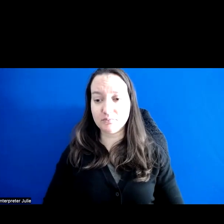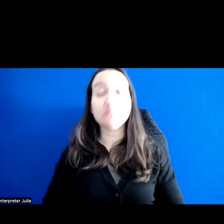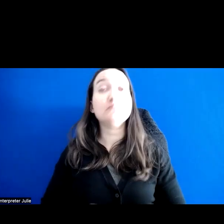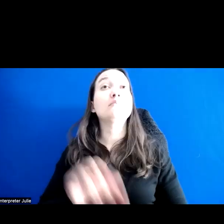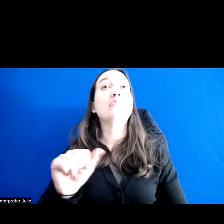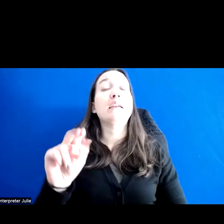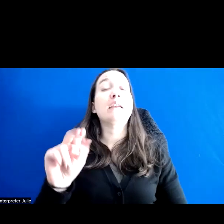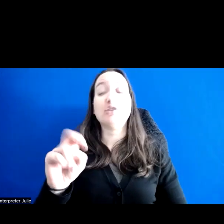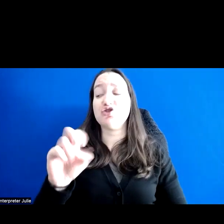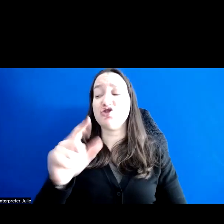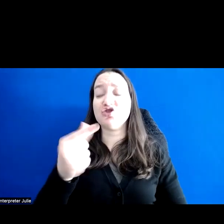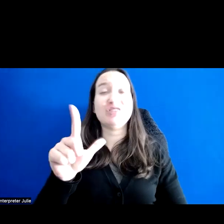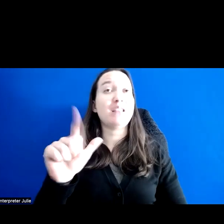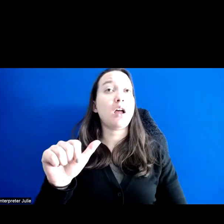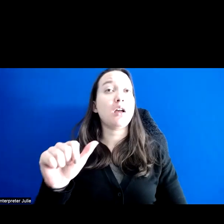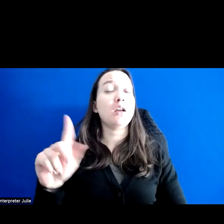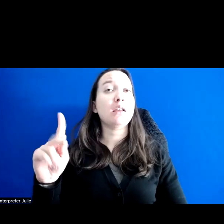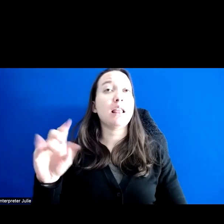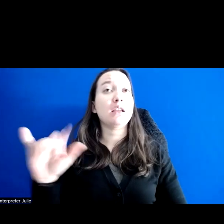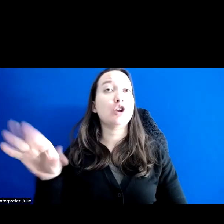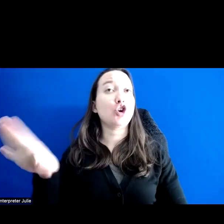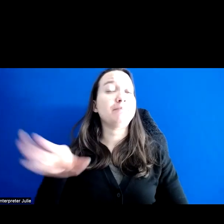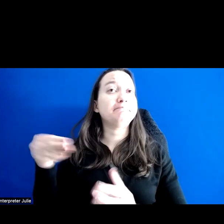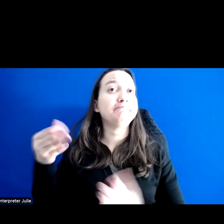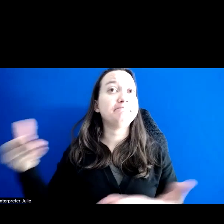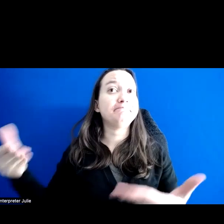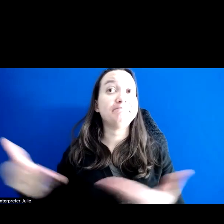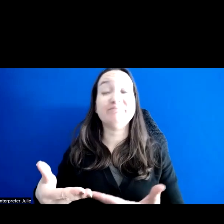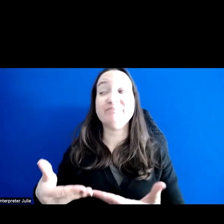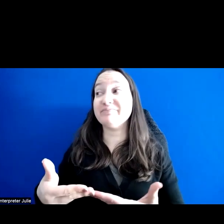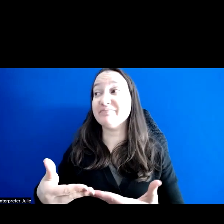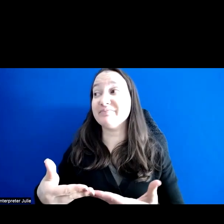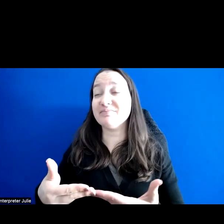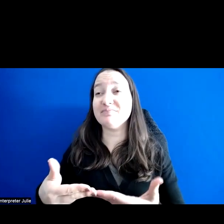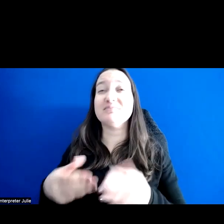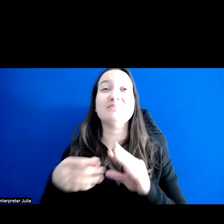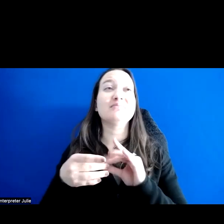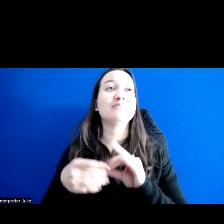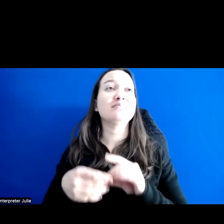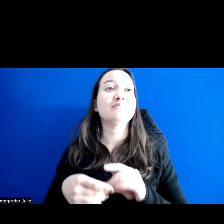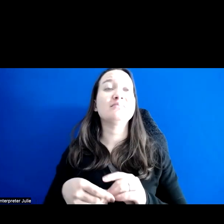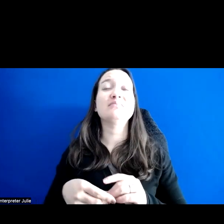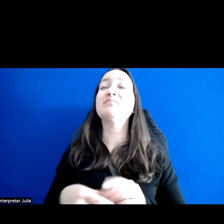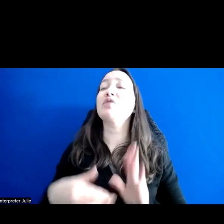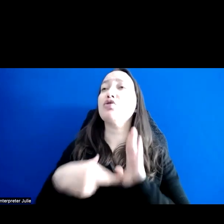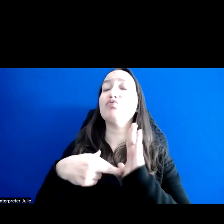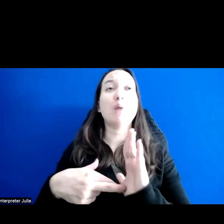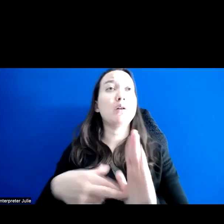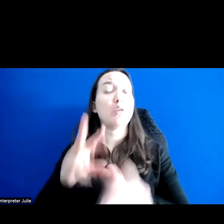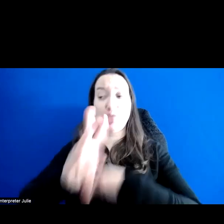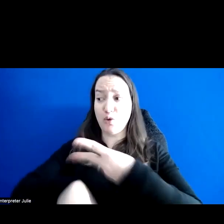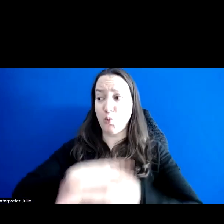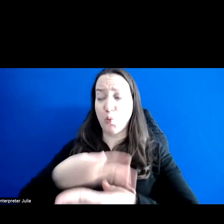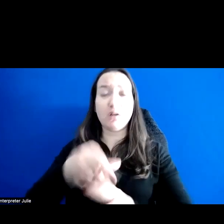Angela Kelly's introduction says, quoting Simone de Beauvoir, representation of the